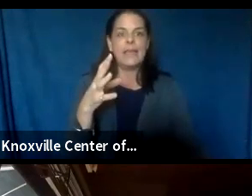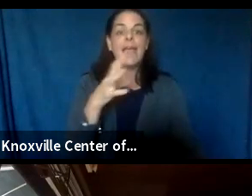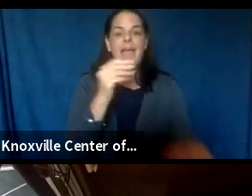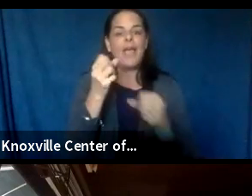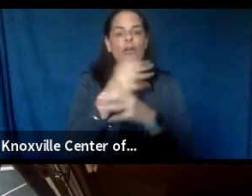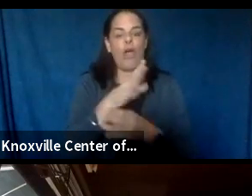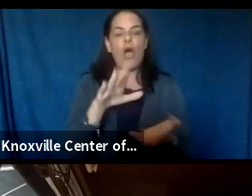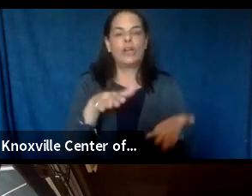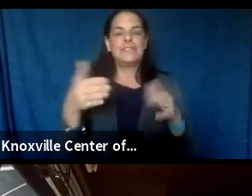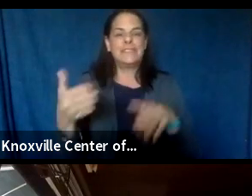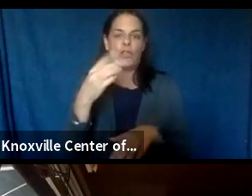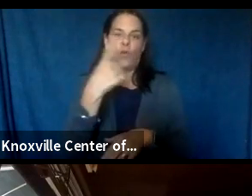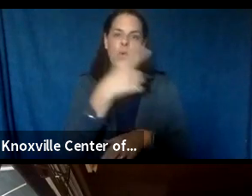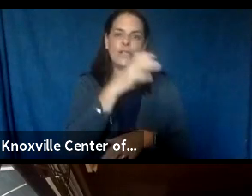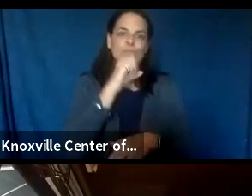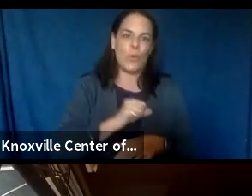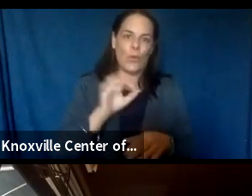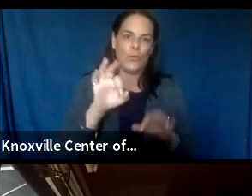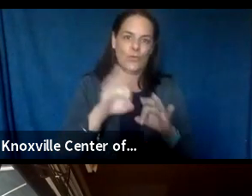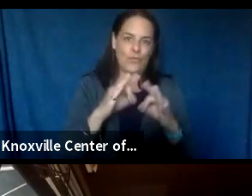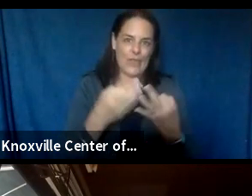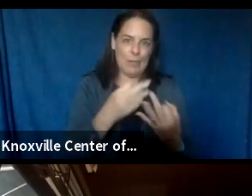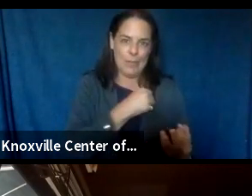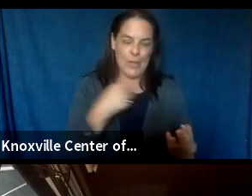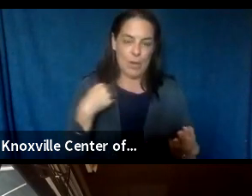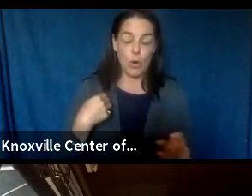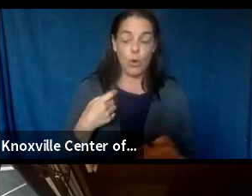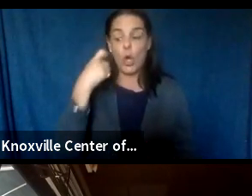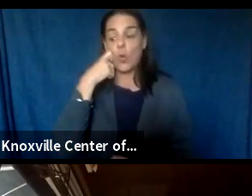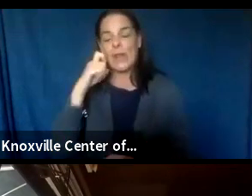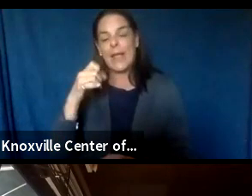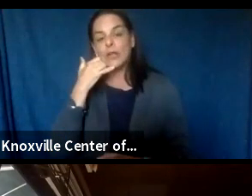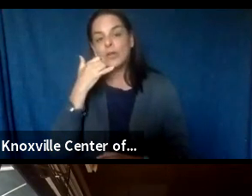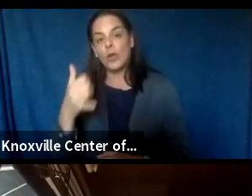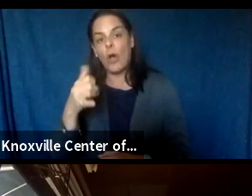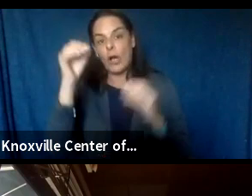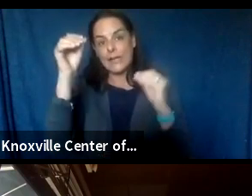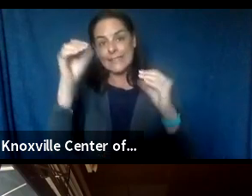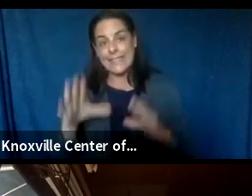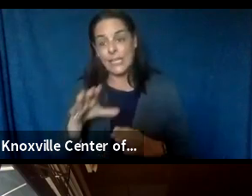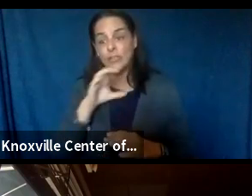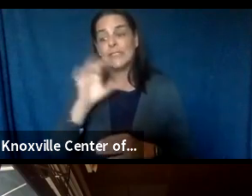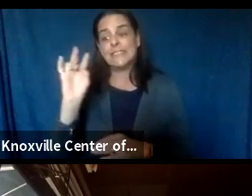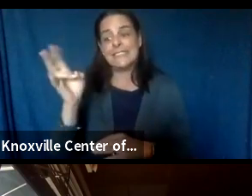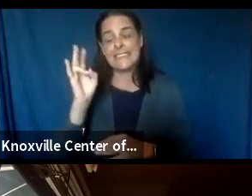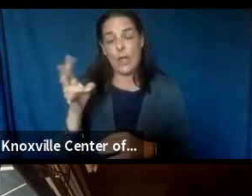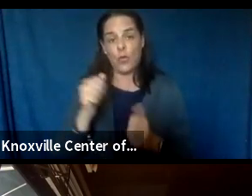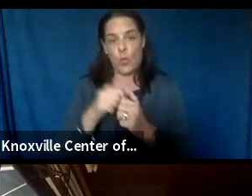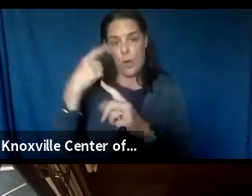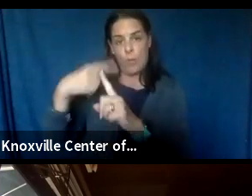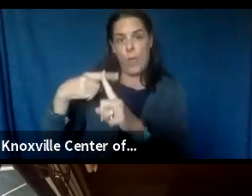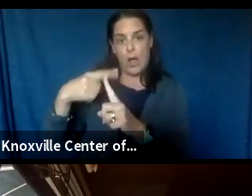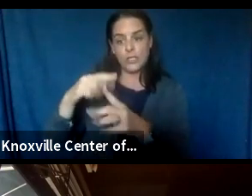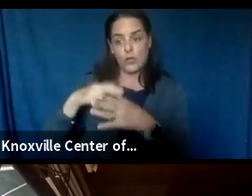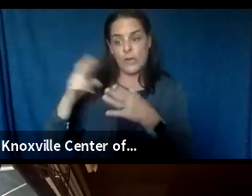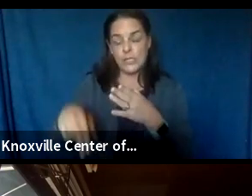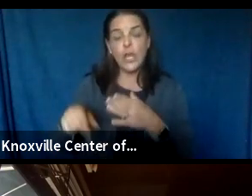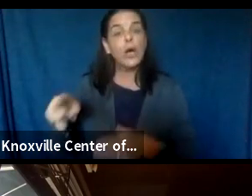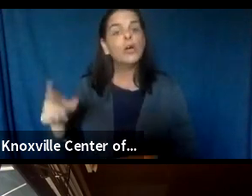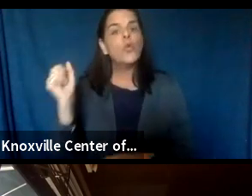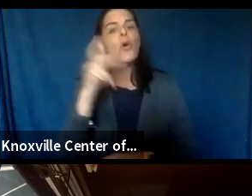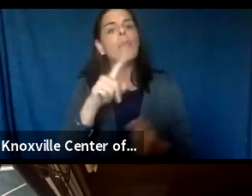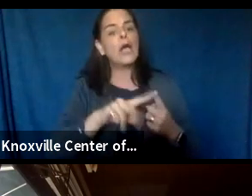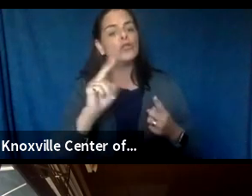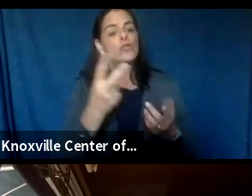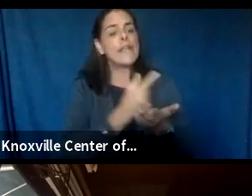I recently had to call a school teacher in her 70s with positive results. She had gone back to her second grade classroom this fall to be